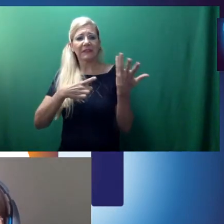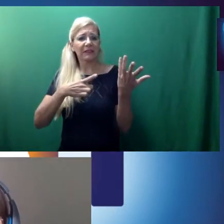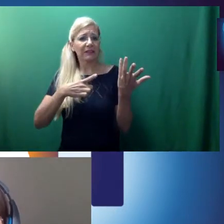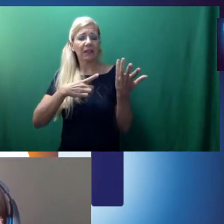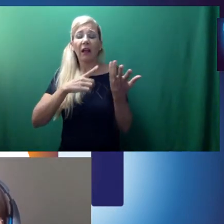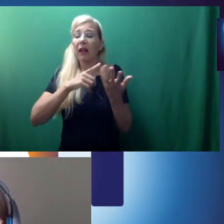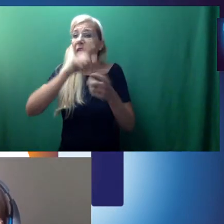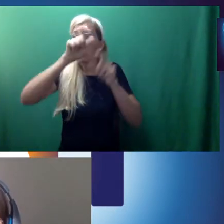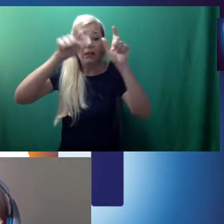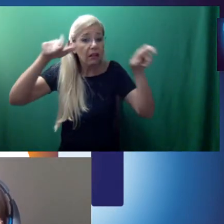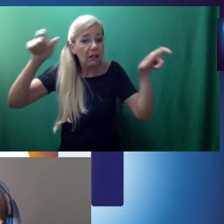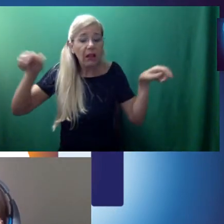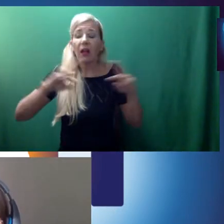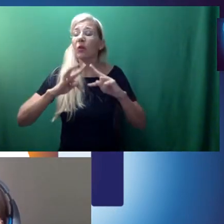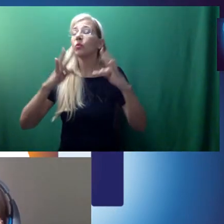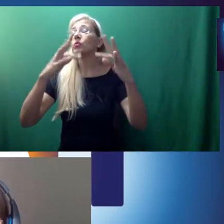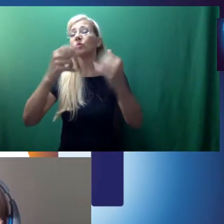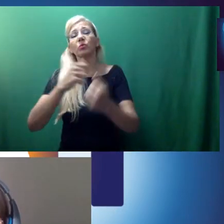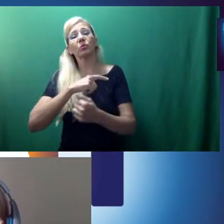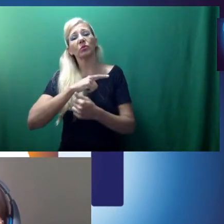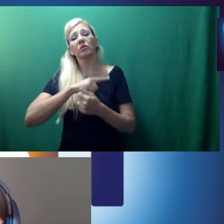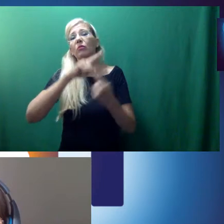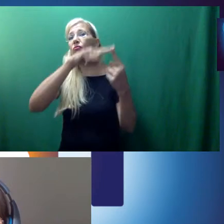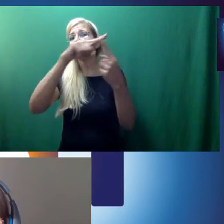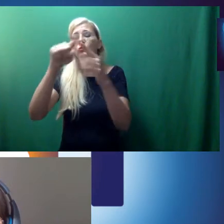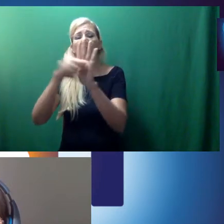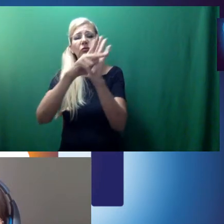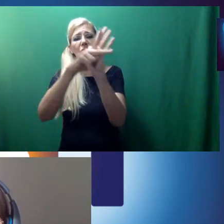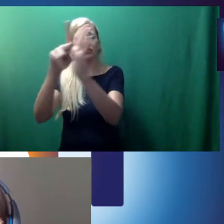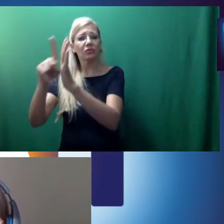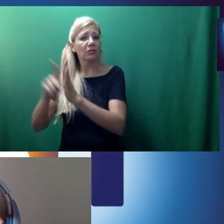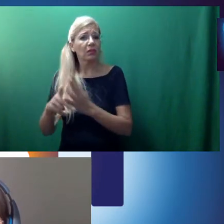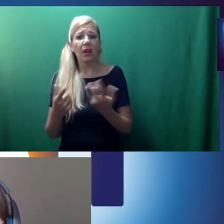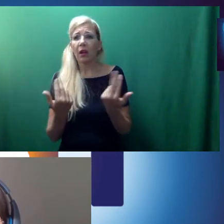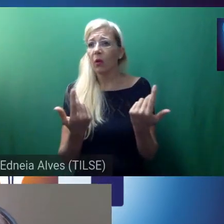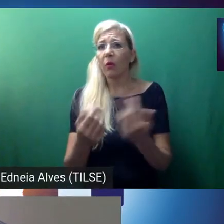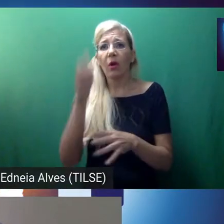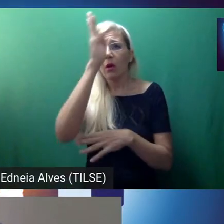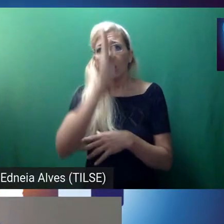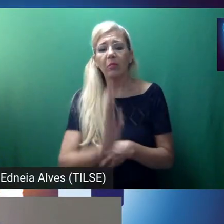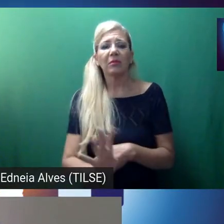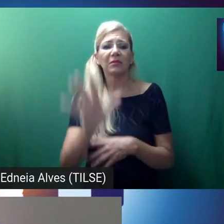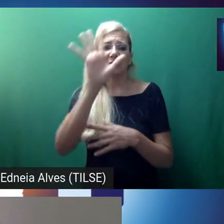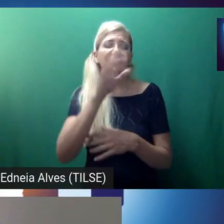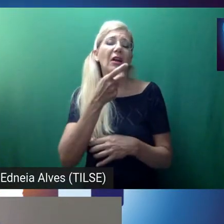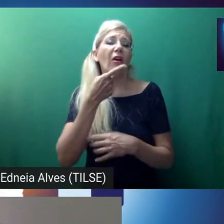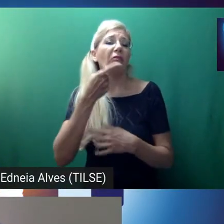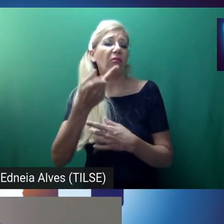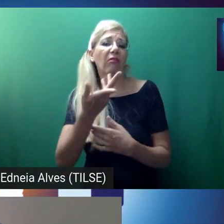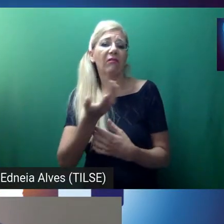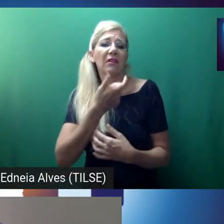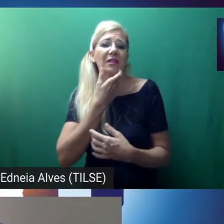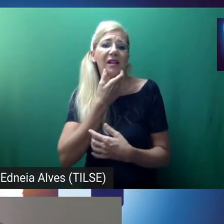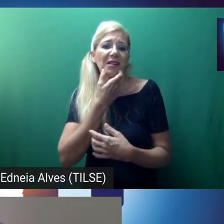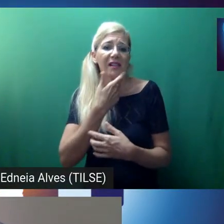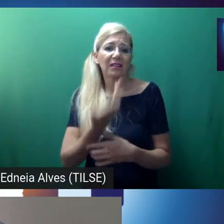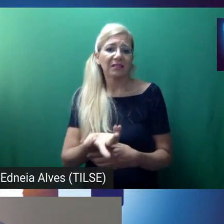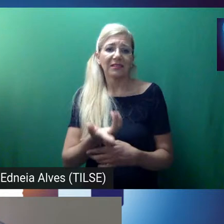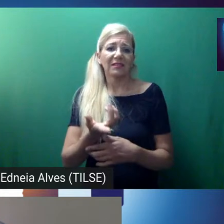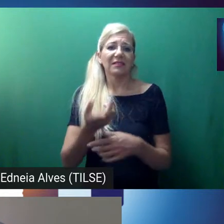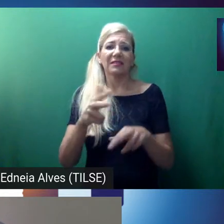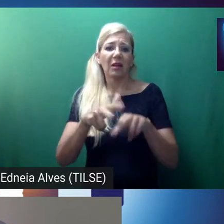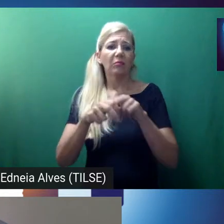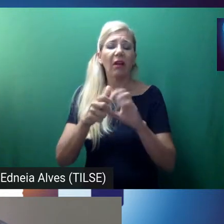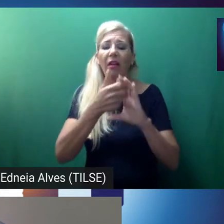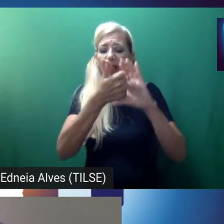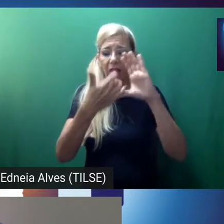right? And I'm very proud of my Brazilian accent when I speak English. So I think it brings character to